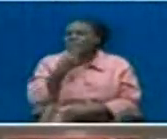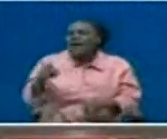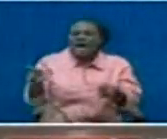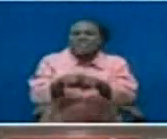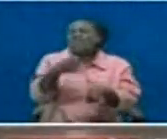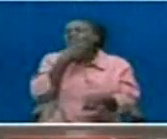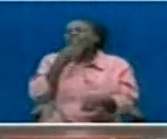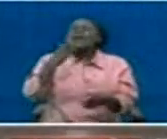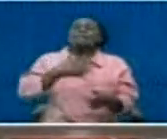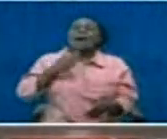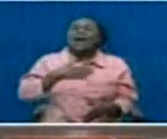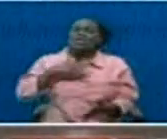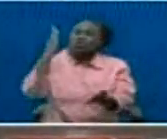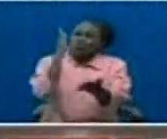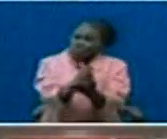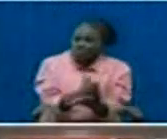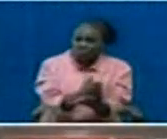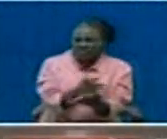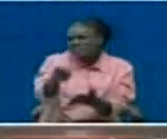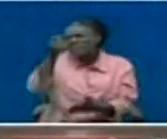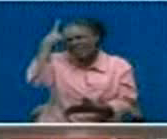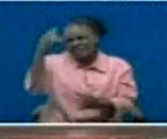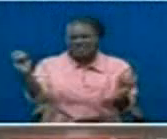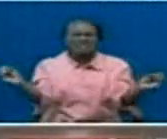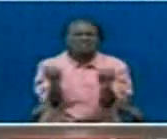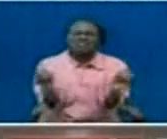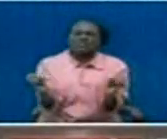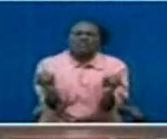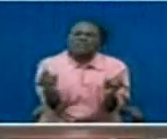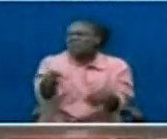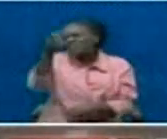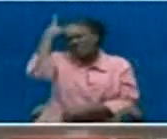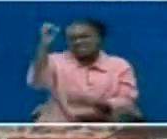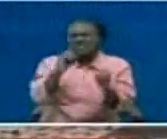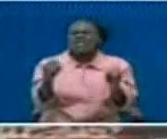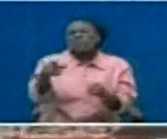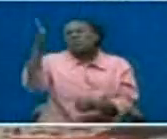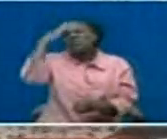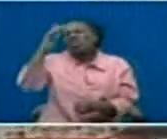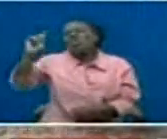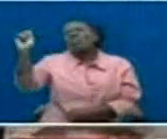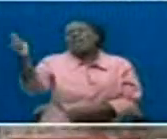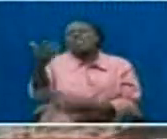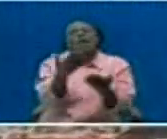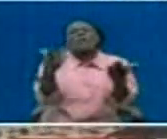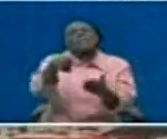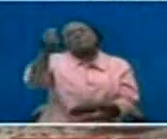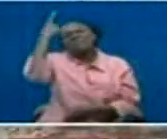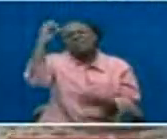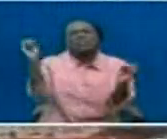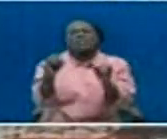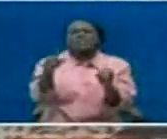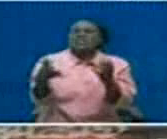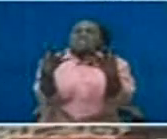father. Really? They don't understand. No, they don't. They don't understand. They don't even know where Kenya is. Yes. They don't know what. Until, so you just simplify for you them.